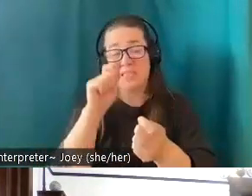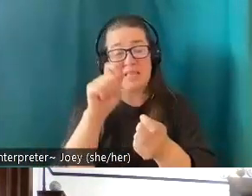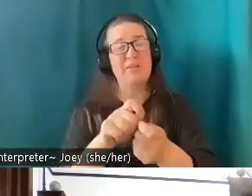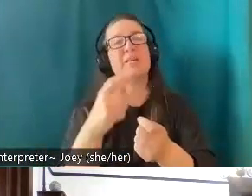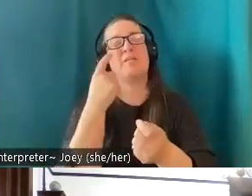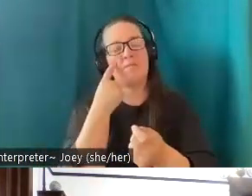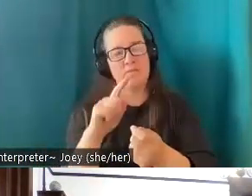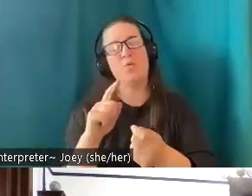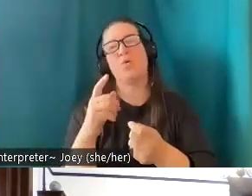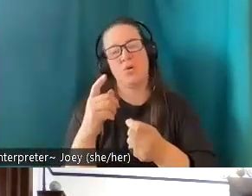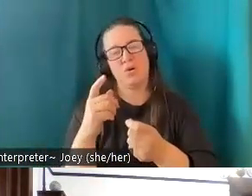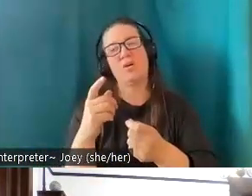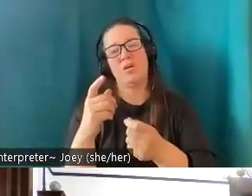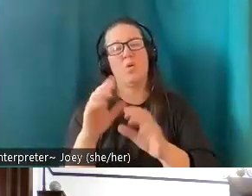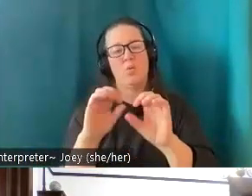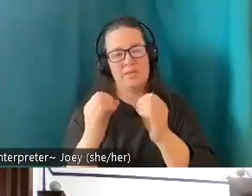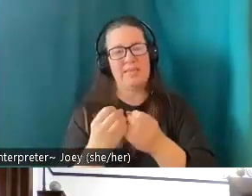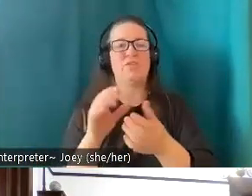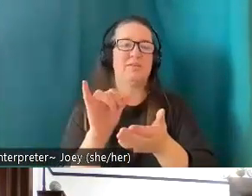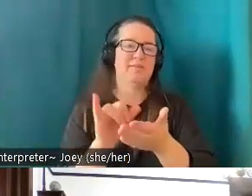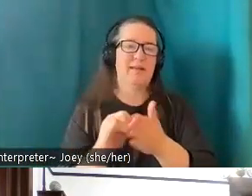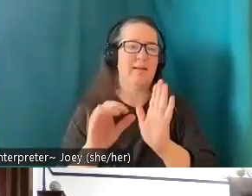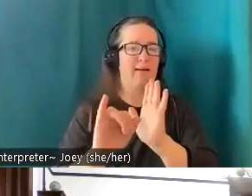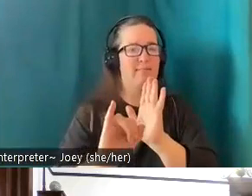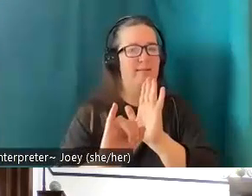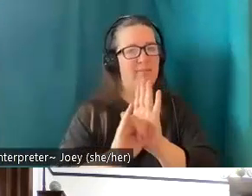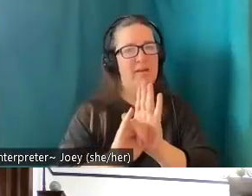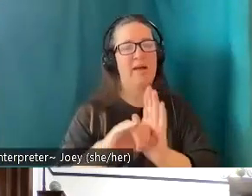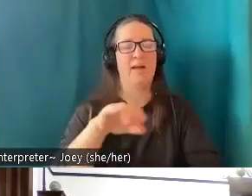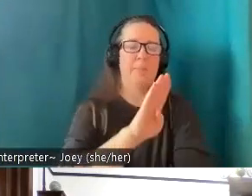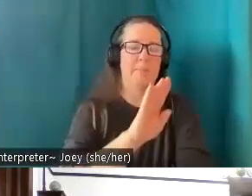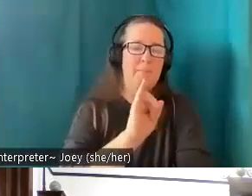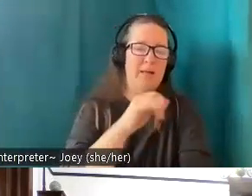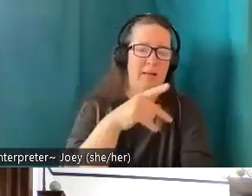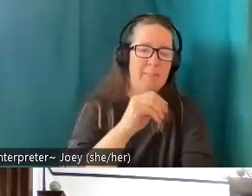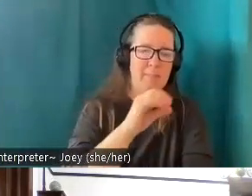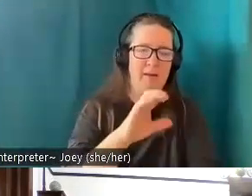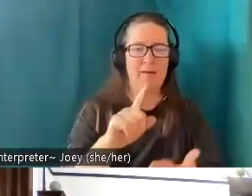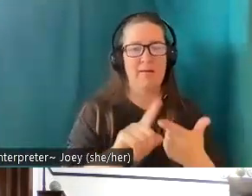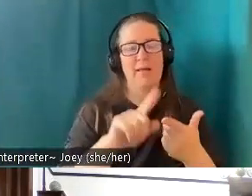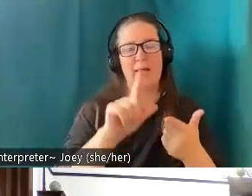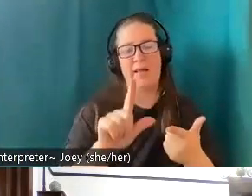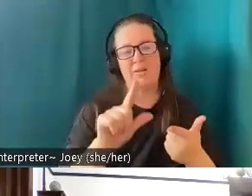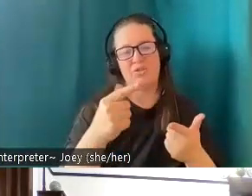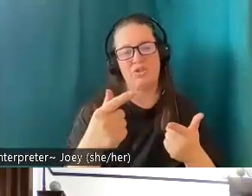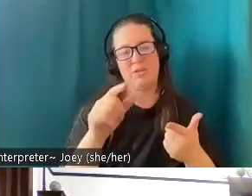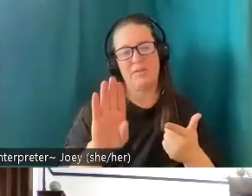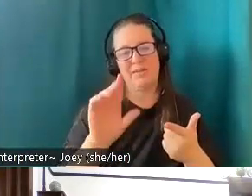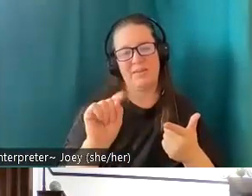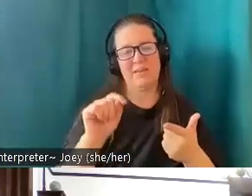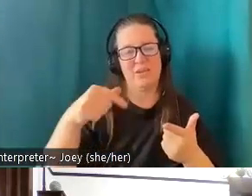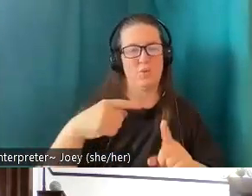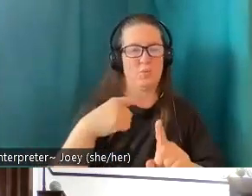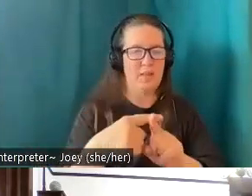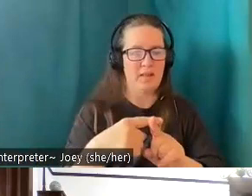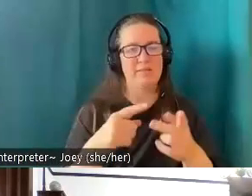who identify as BIPOC, LGBTQ+, or people as disabilities, and people who live in rural communities.